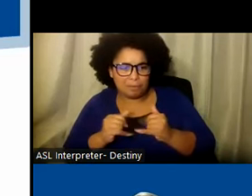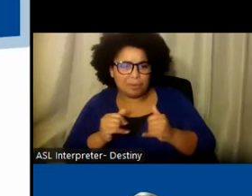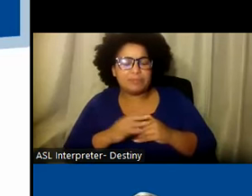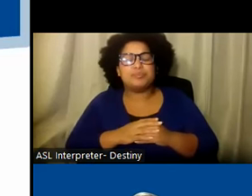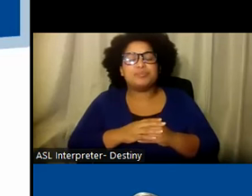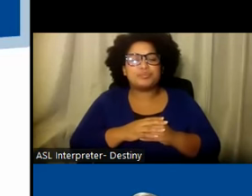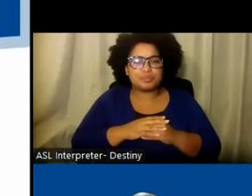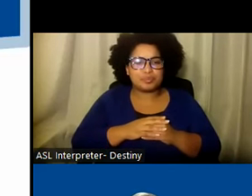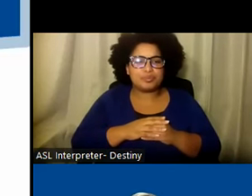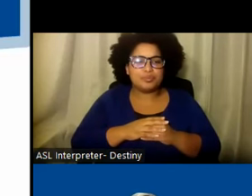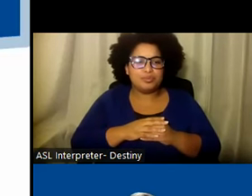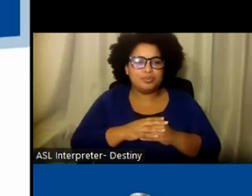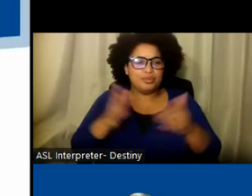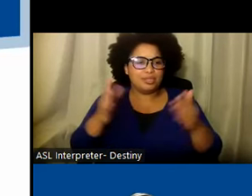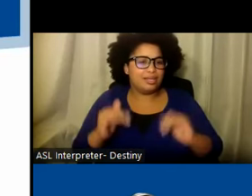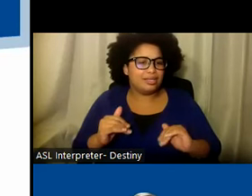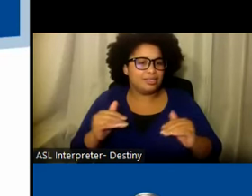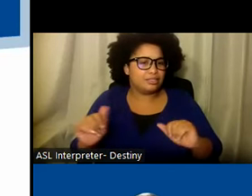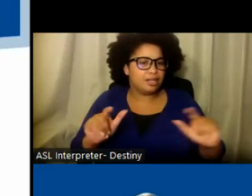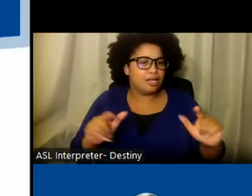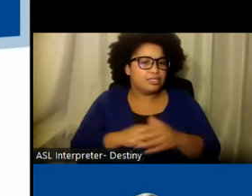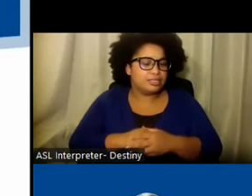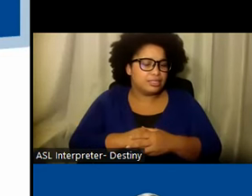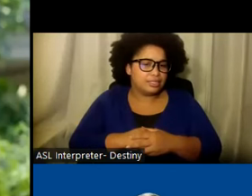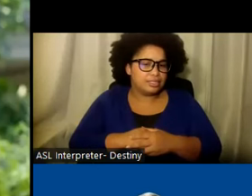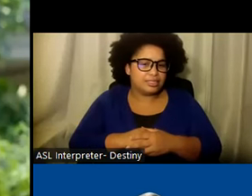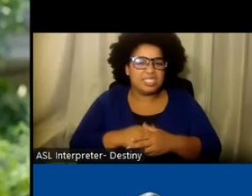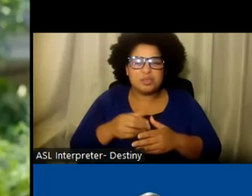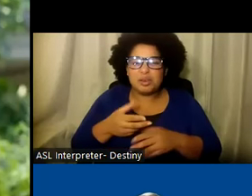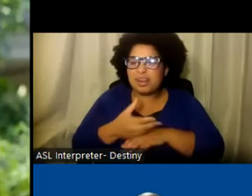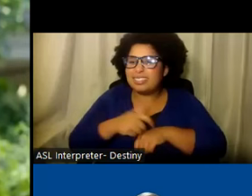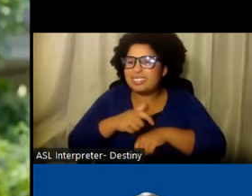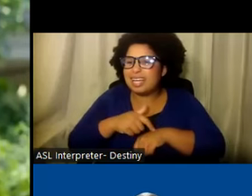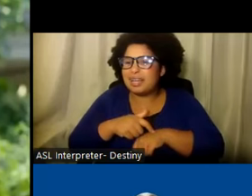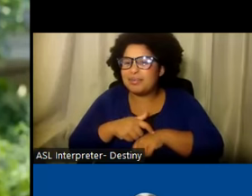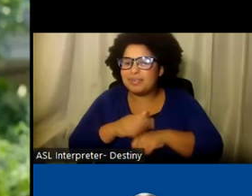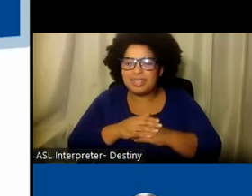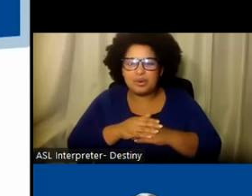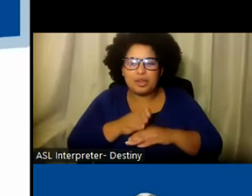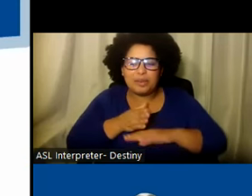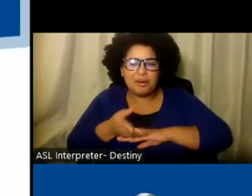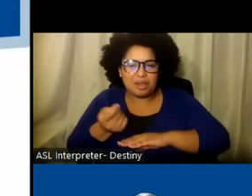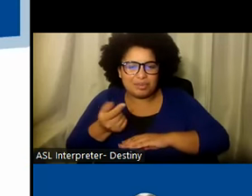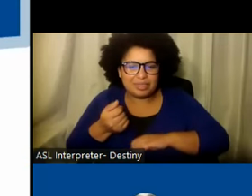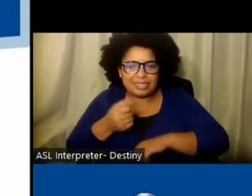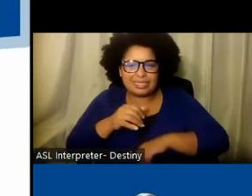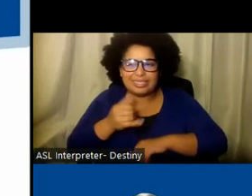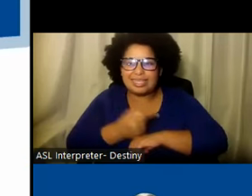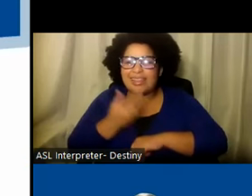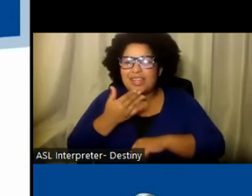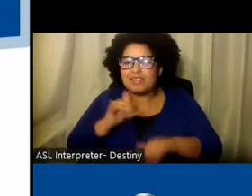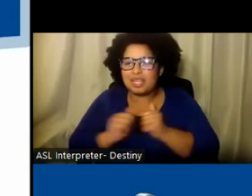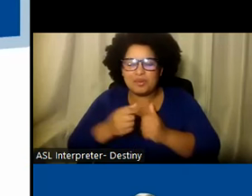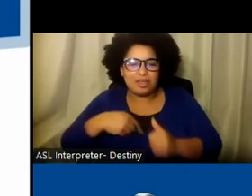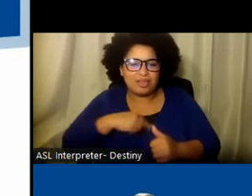And I will move on. Next slide, please. Just because we're short on time. I know we're running a little over today, everyone. Thanks for sticking with us.